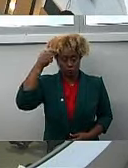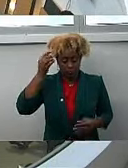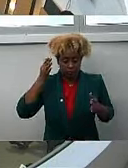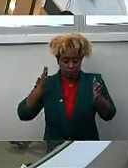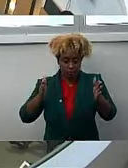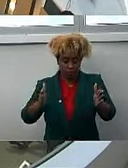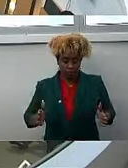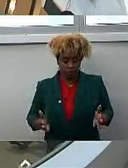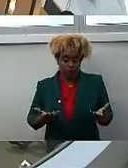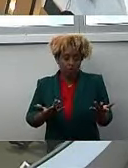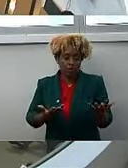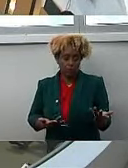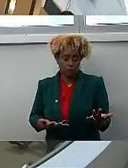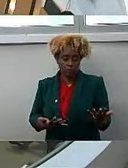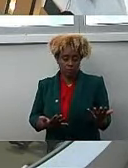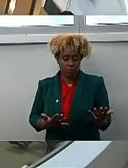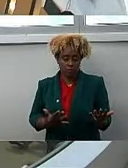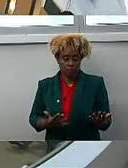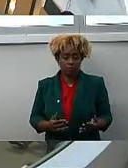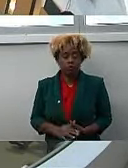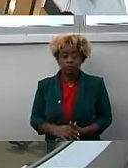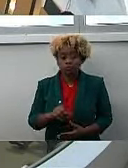so, please say aye.